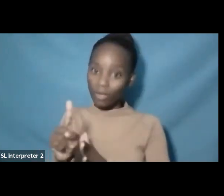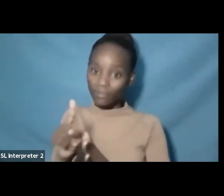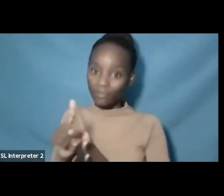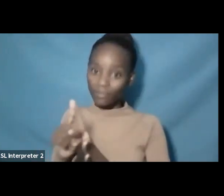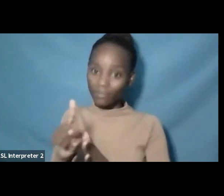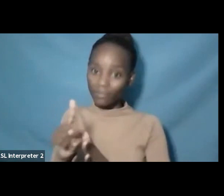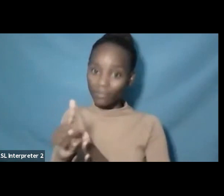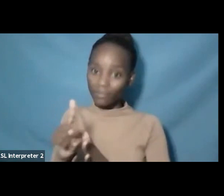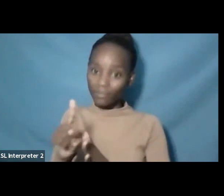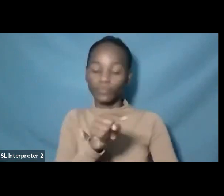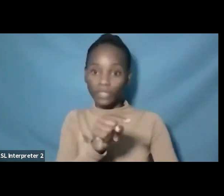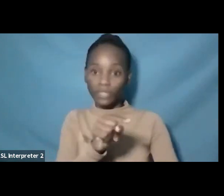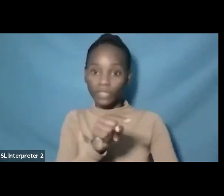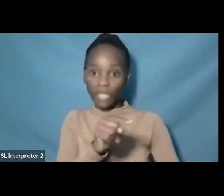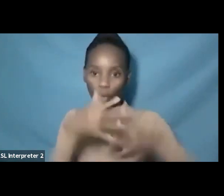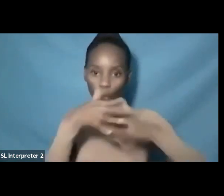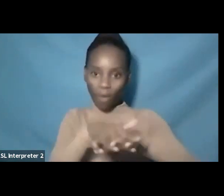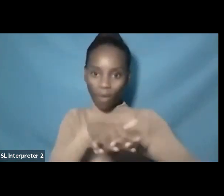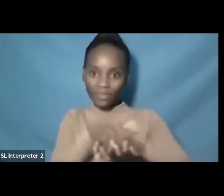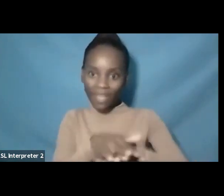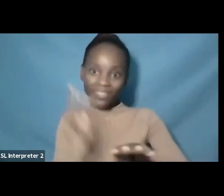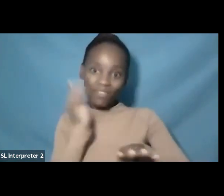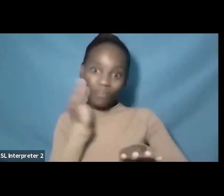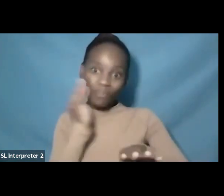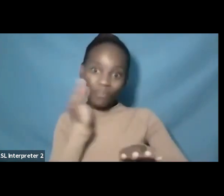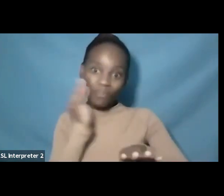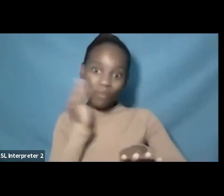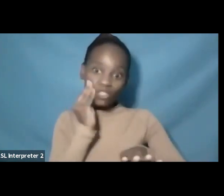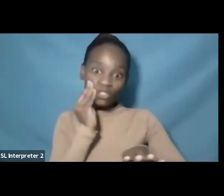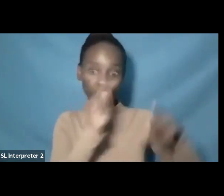colleagues have highlighted, please call us